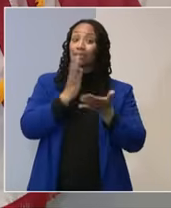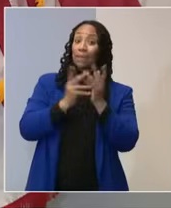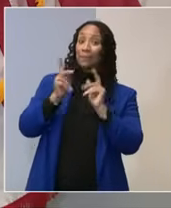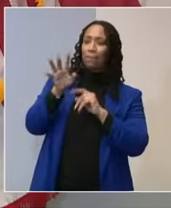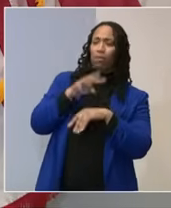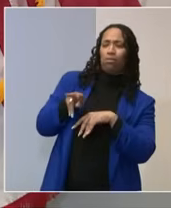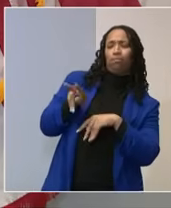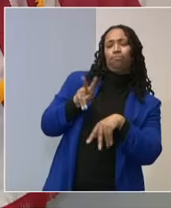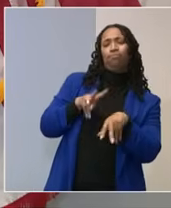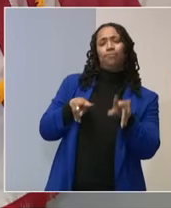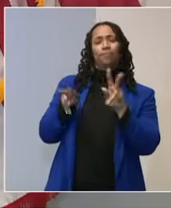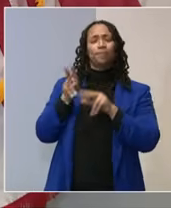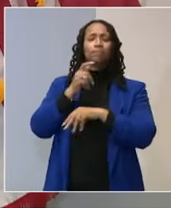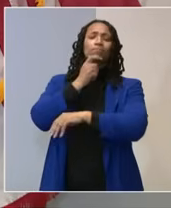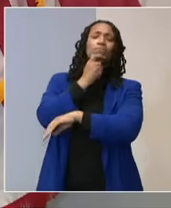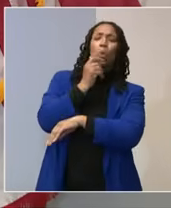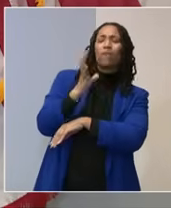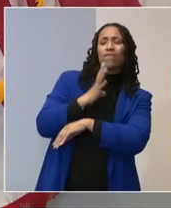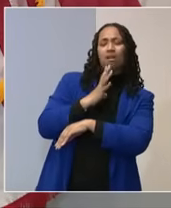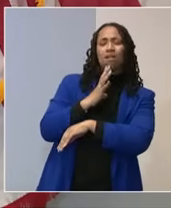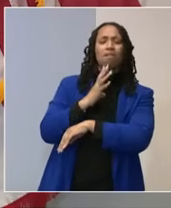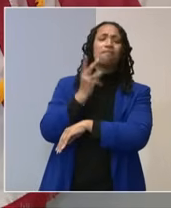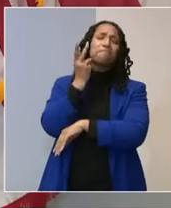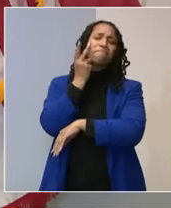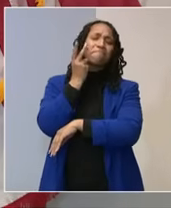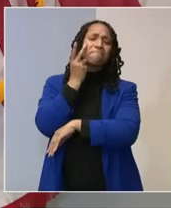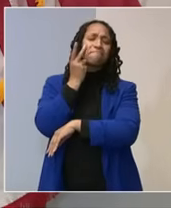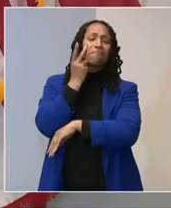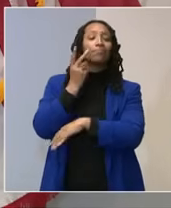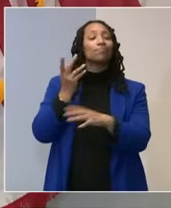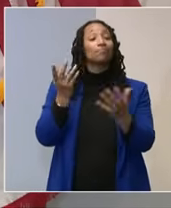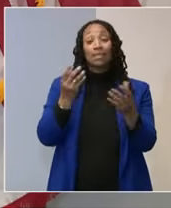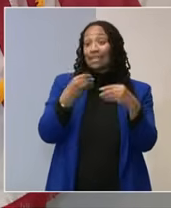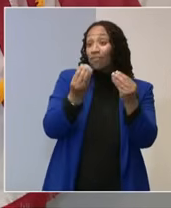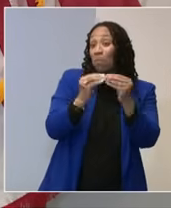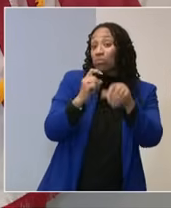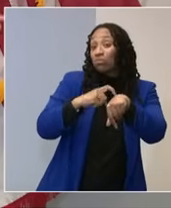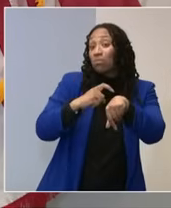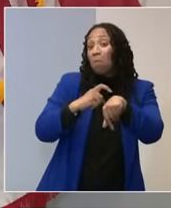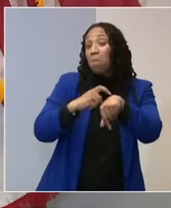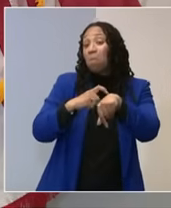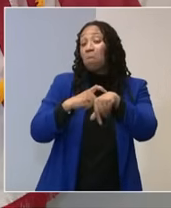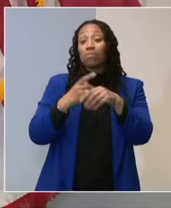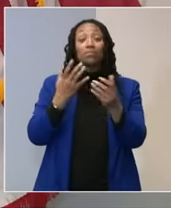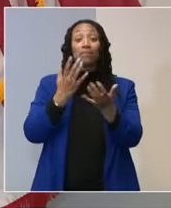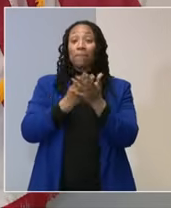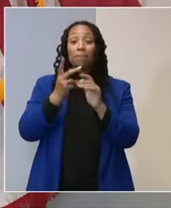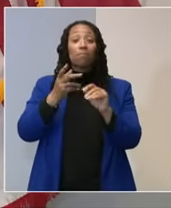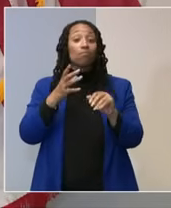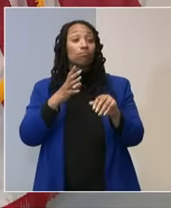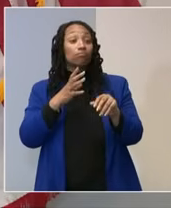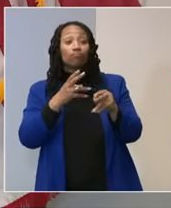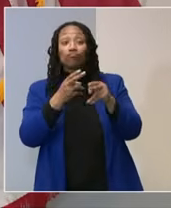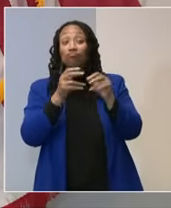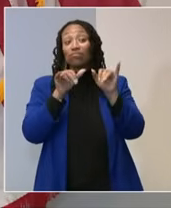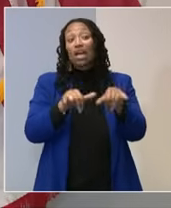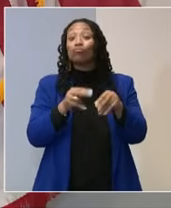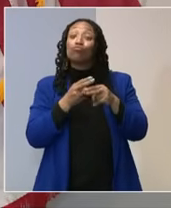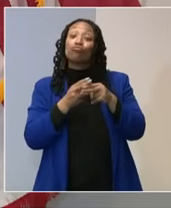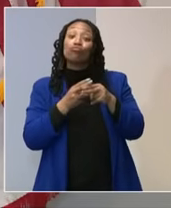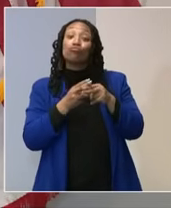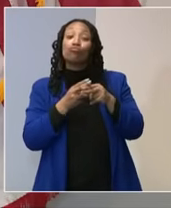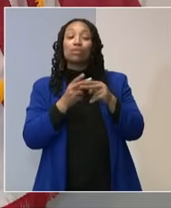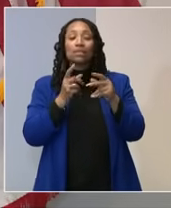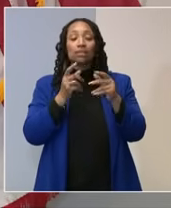they wanted to look at me a little bit longer. So some people stayed on a little bit longer before they went on to